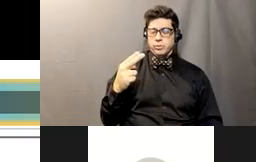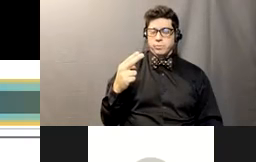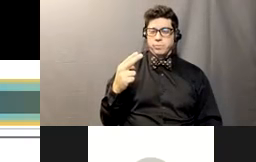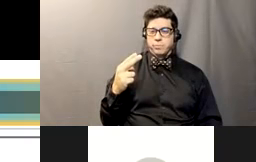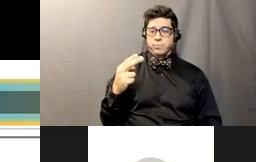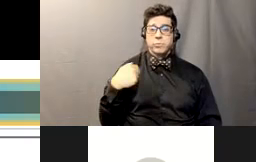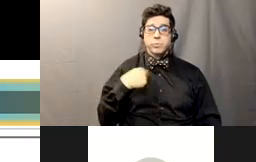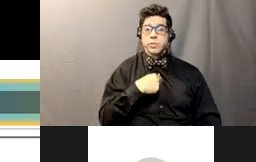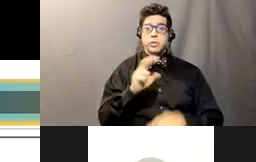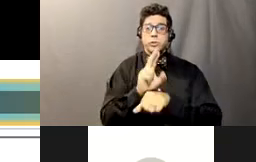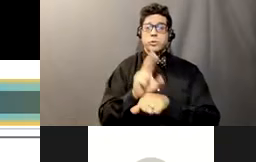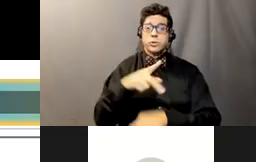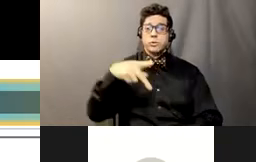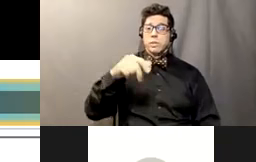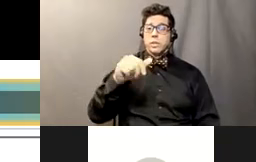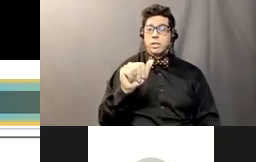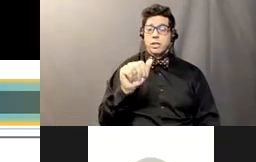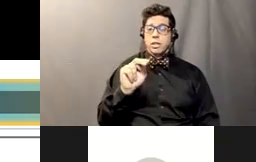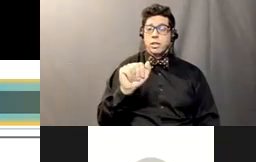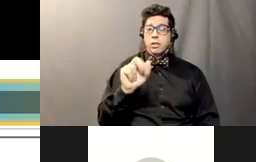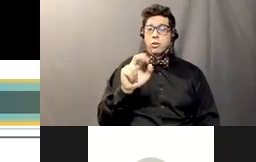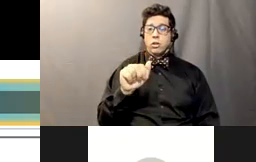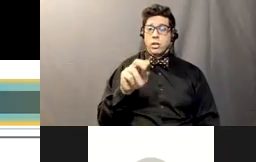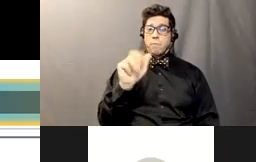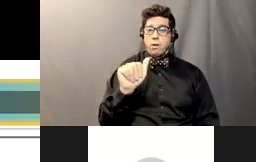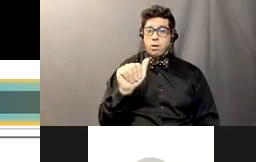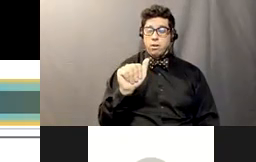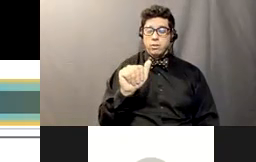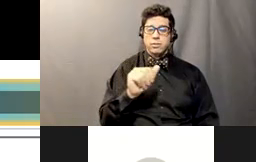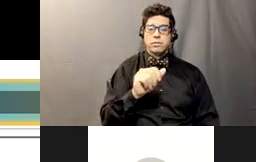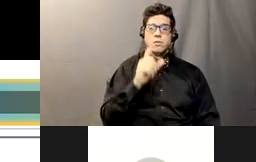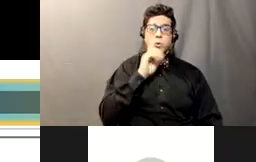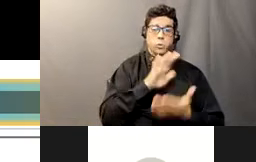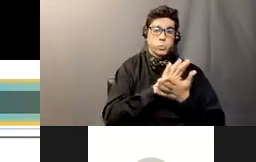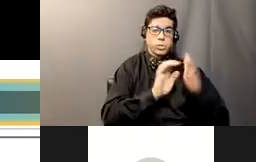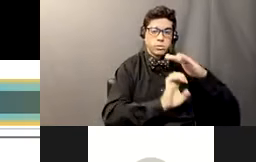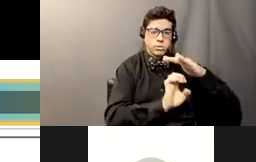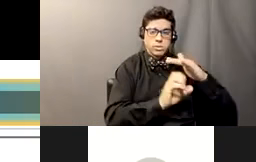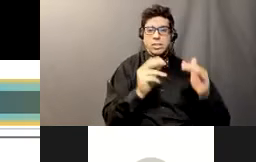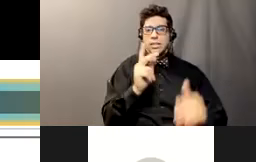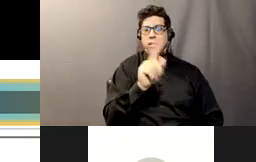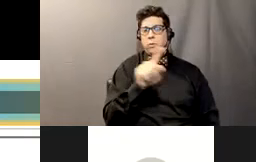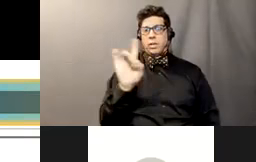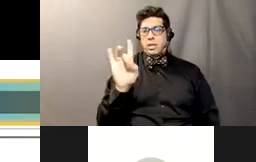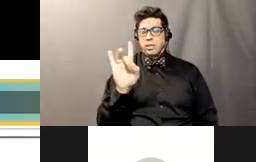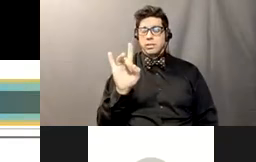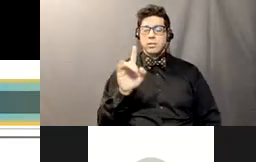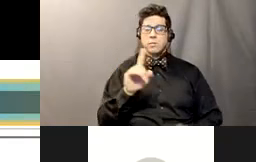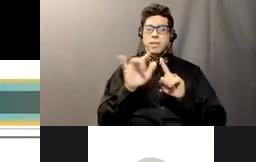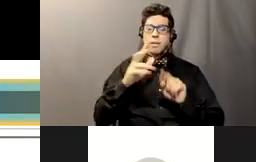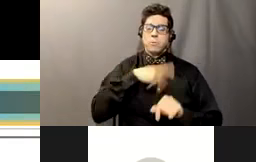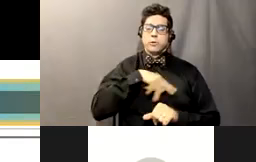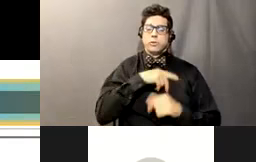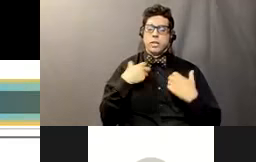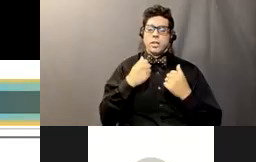use Panorama for our elementary schools and our K through 8s, but we are using the whole person health screener that was created